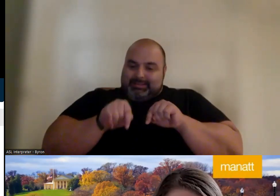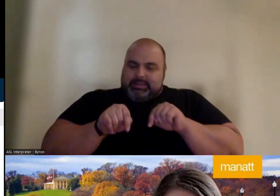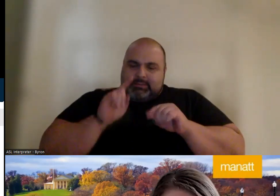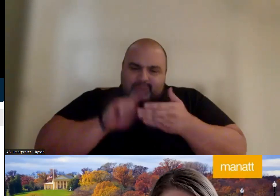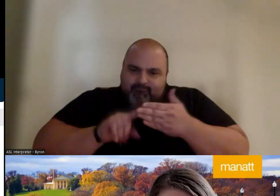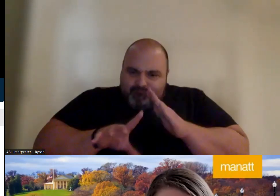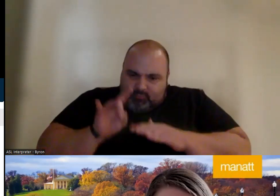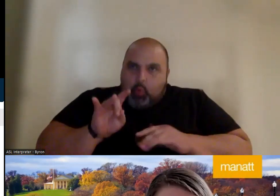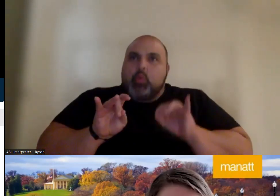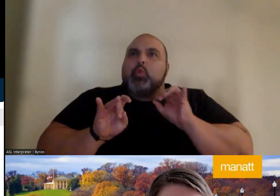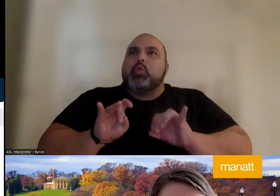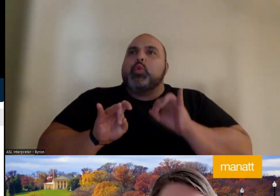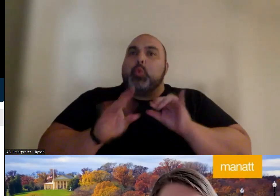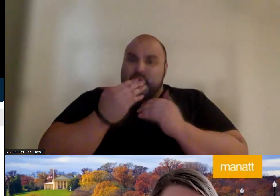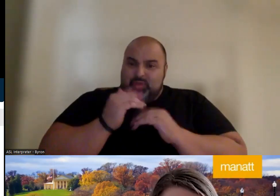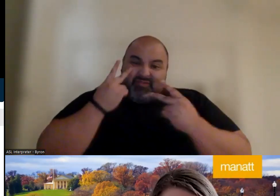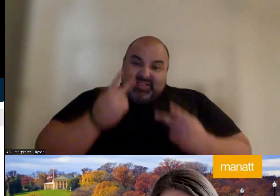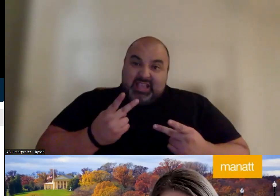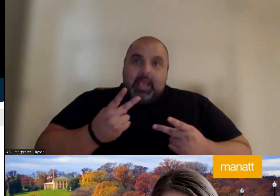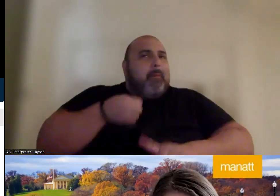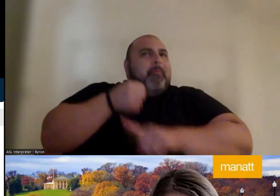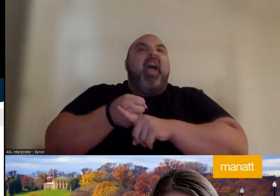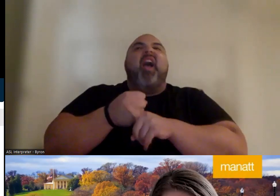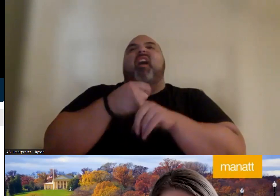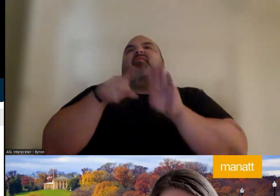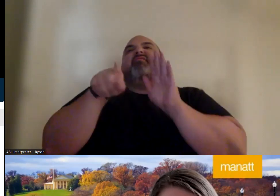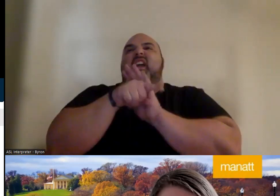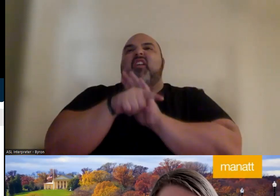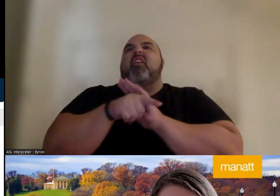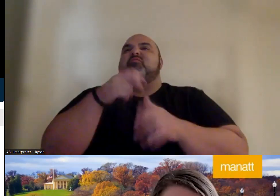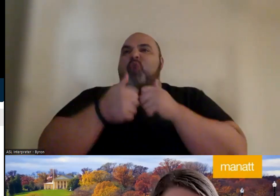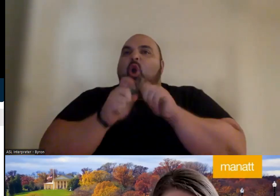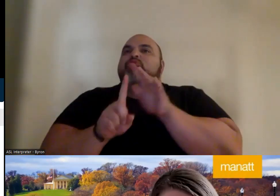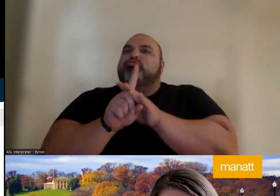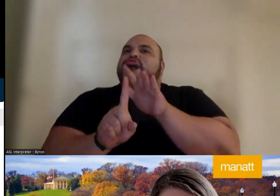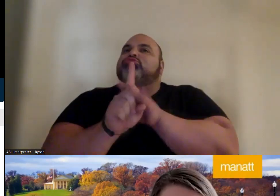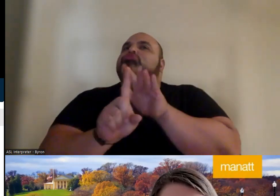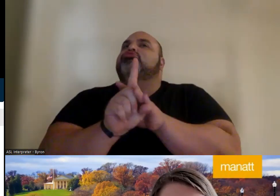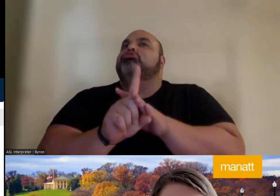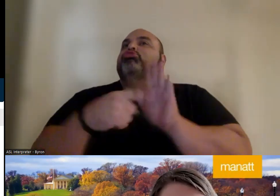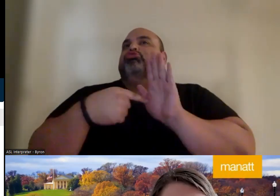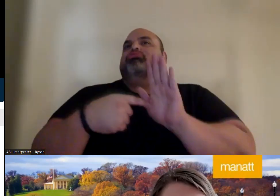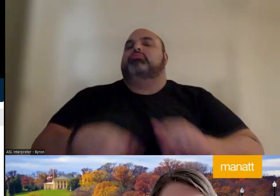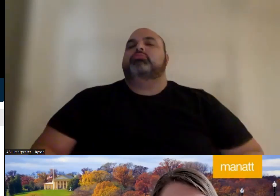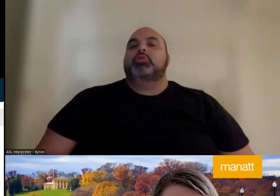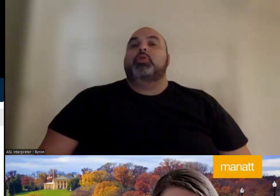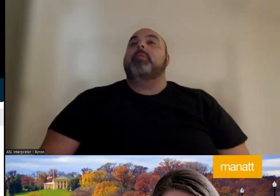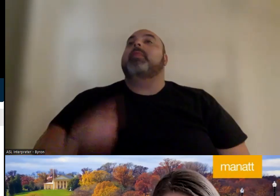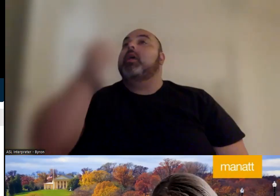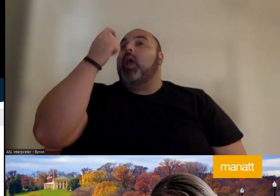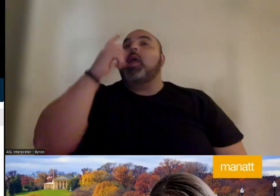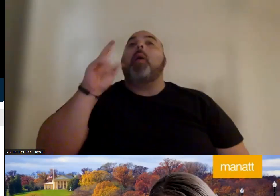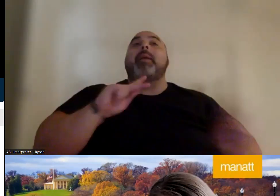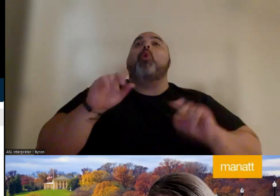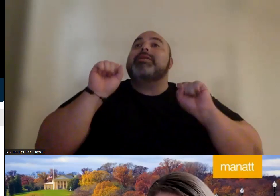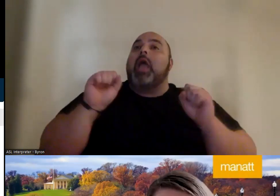of having restricted visitation. So we'll dive into all of these questions. We'll invite folks to participate and